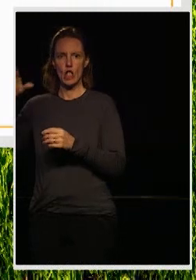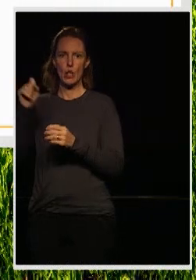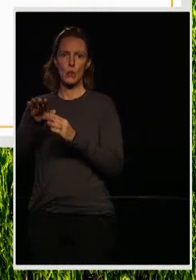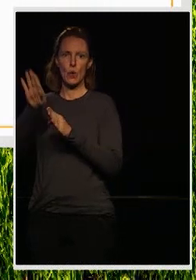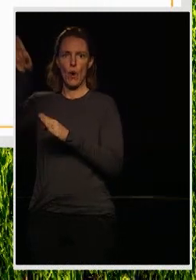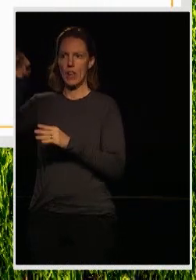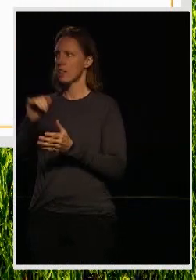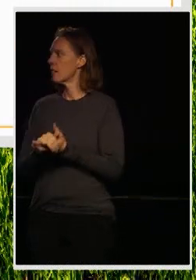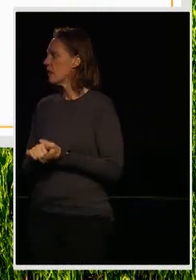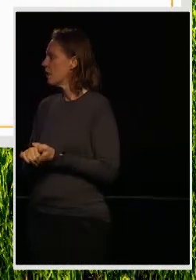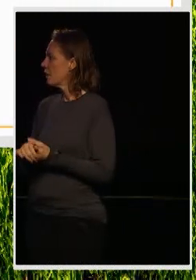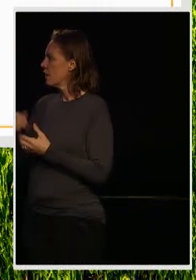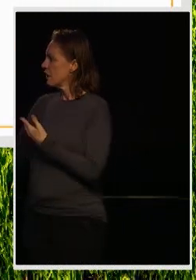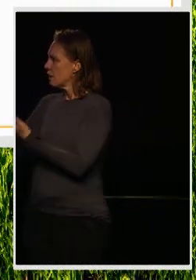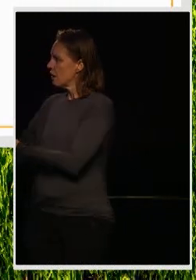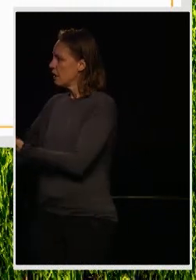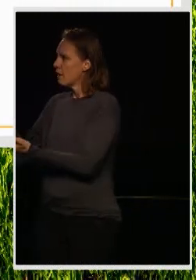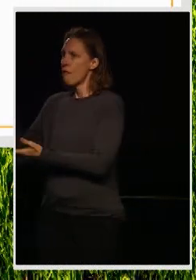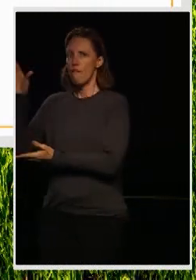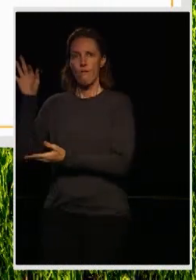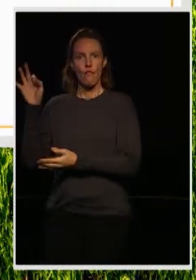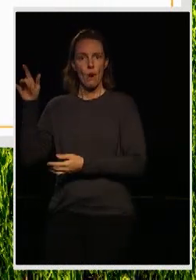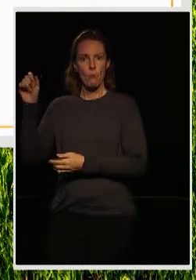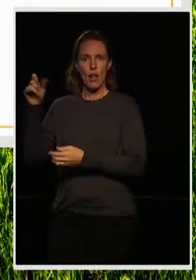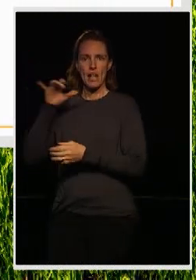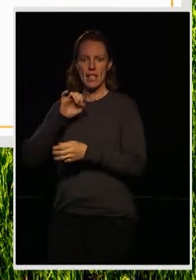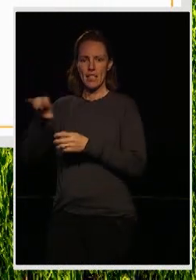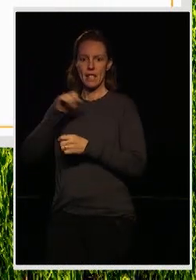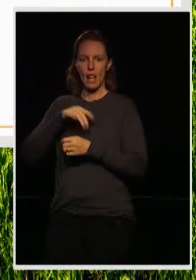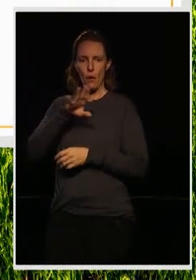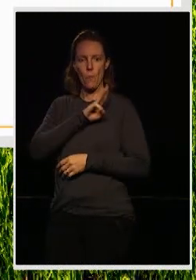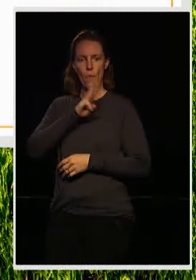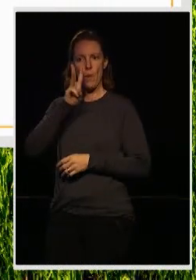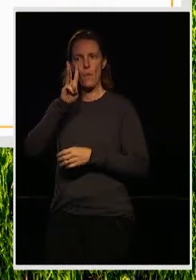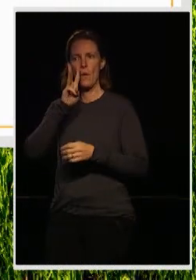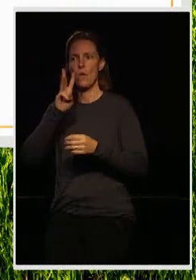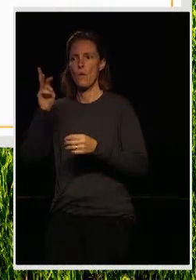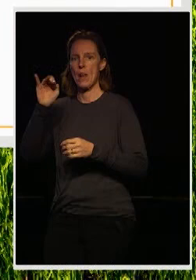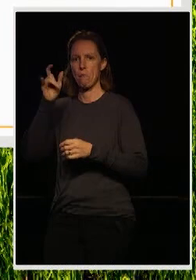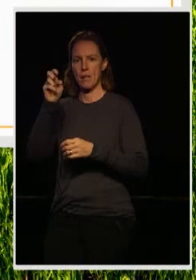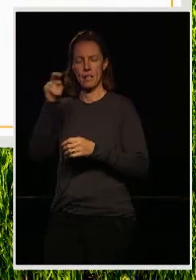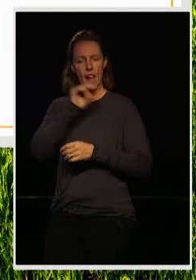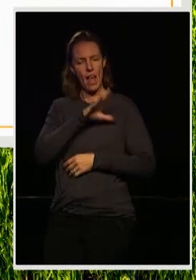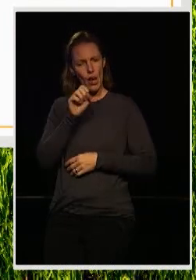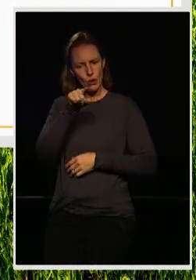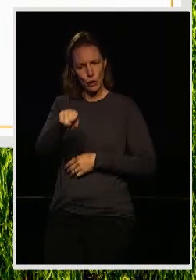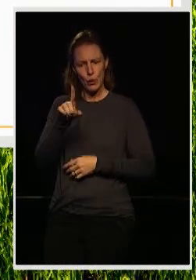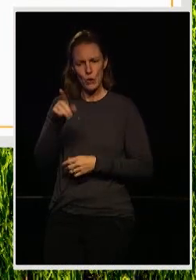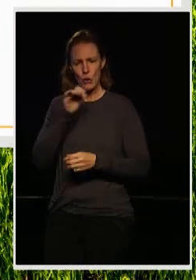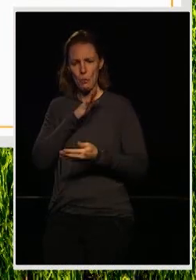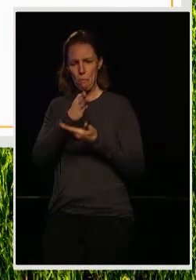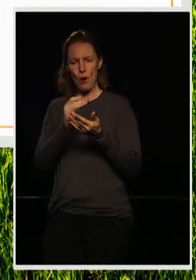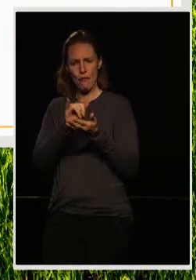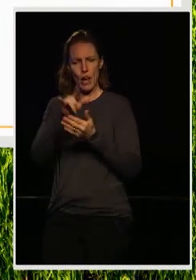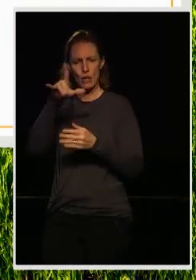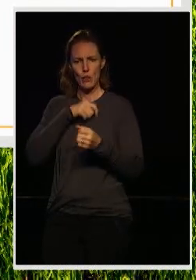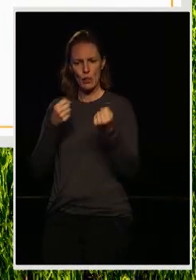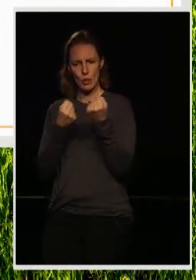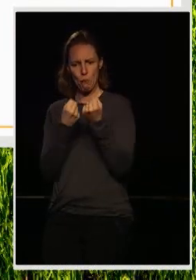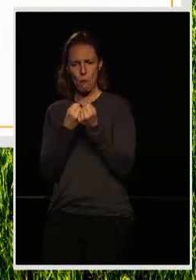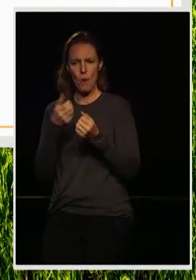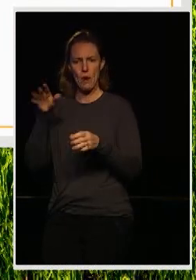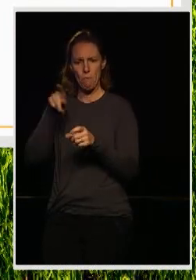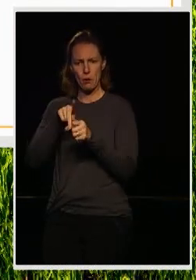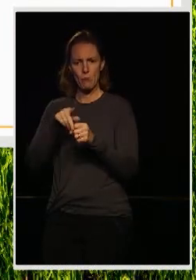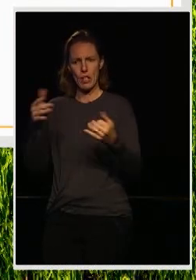sponsors, Farm Credit East and Wegmans. And you, you're part of that community. Your support and participation here today helps nurture